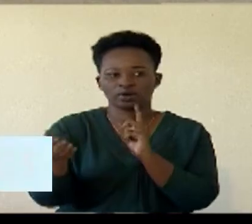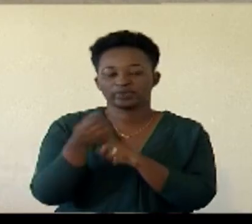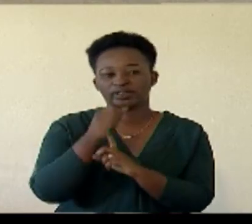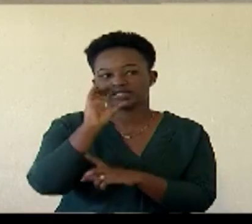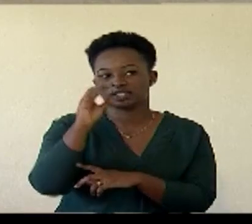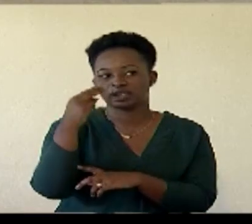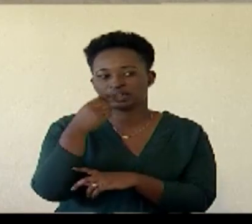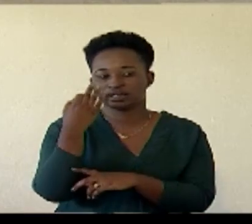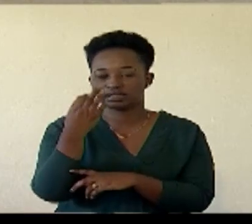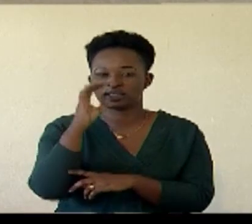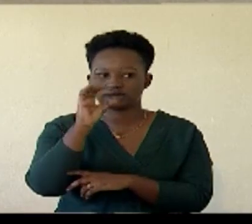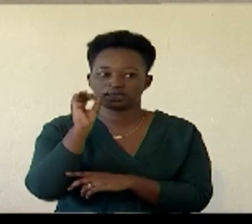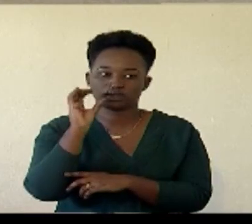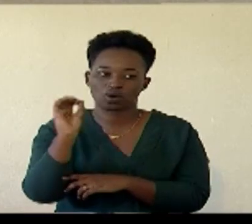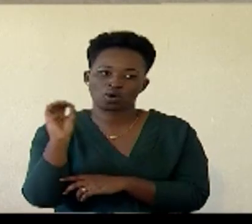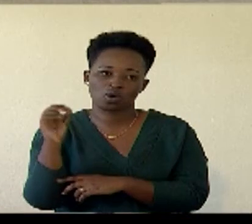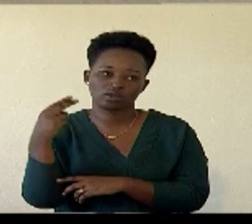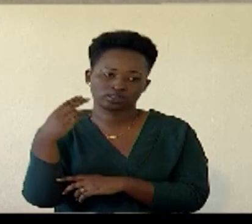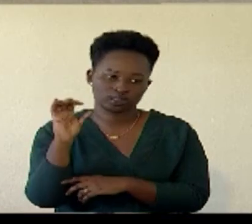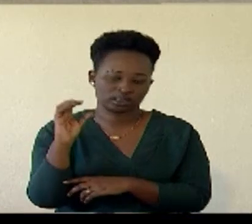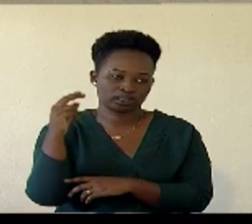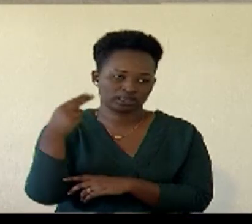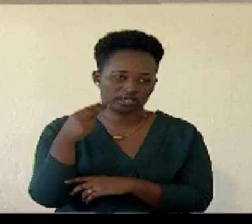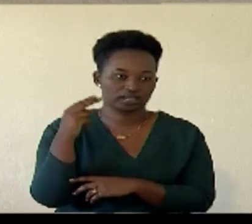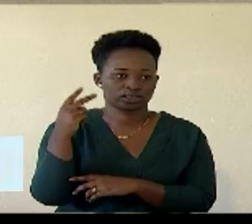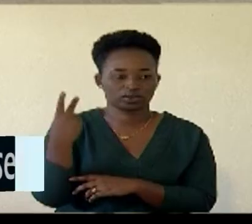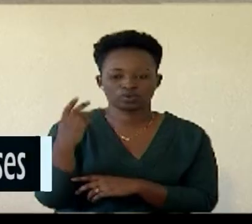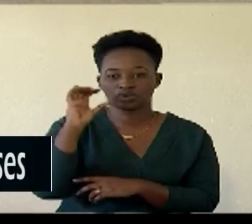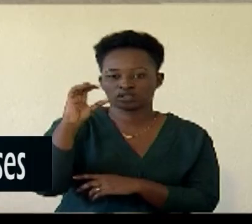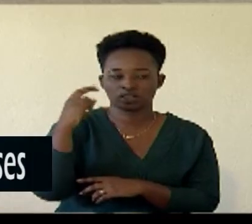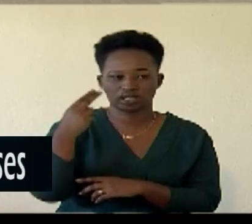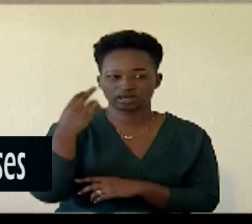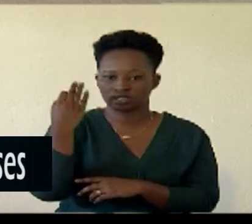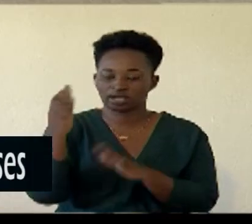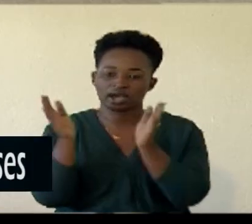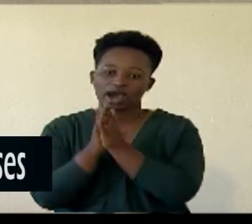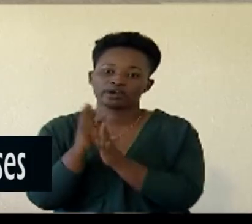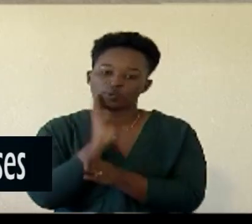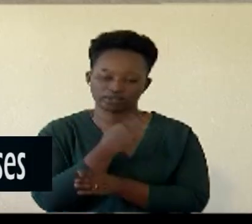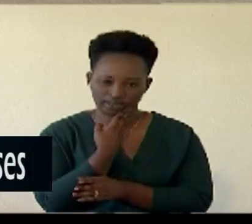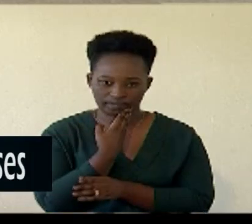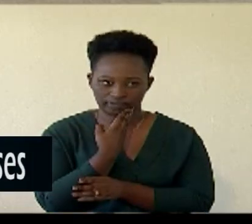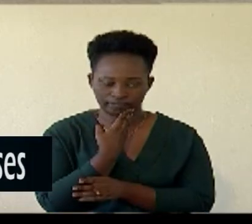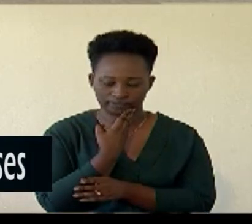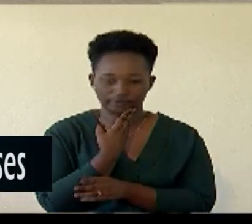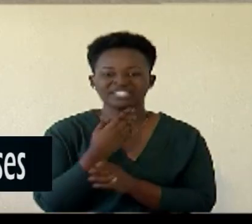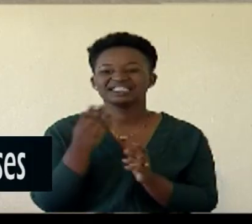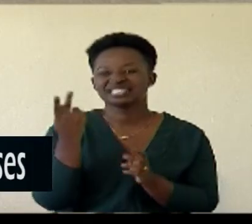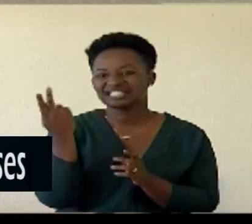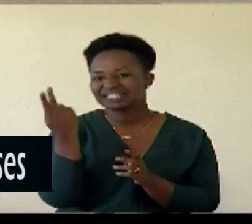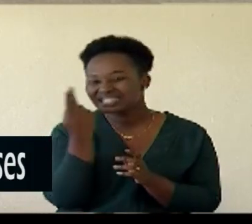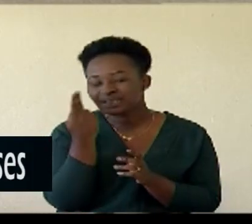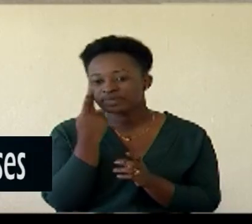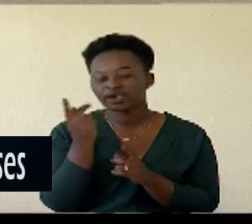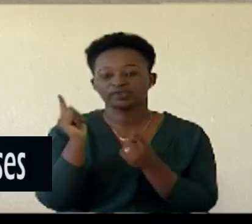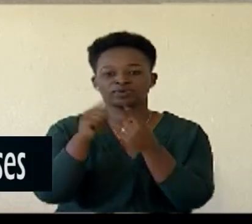ester, we're going to get an ester and water. So this is an esterification, similar to